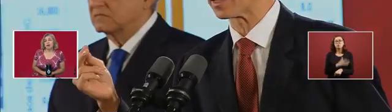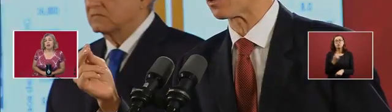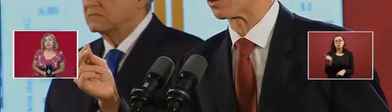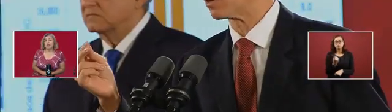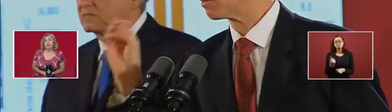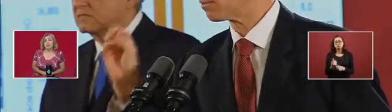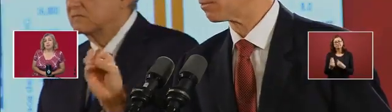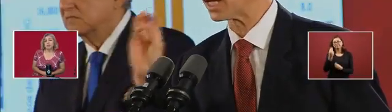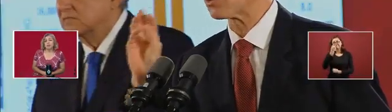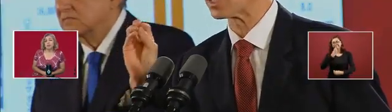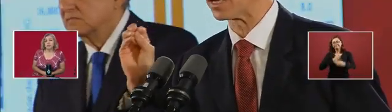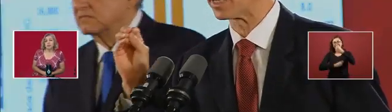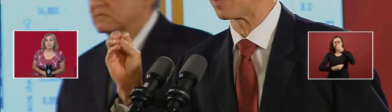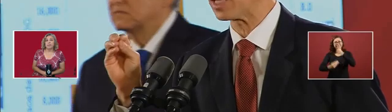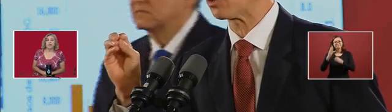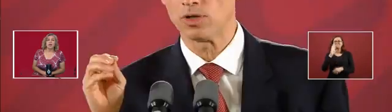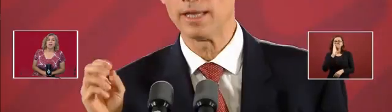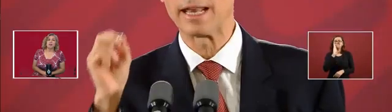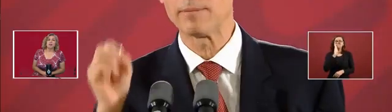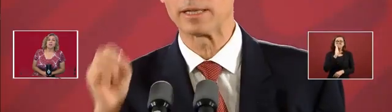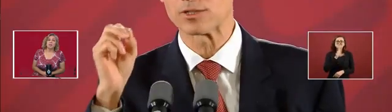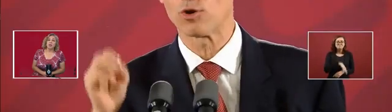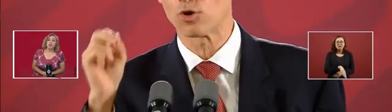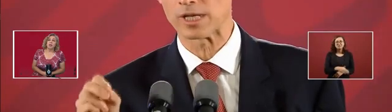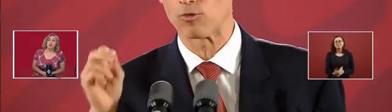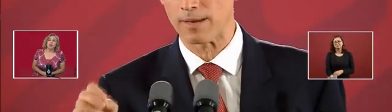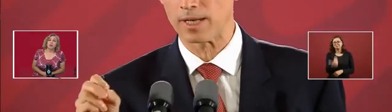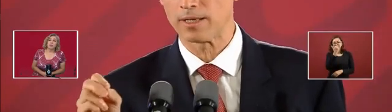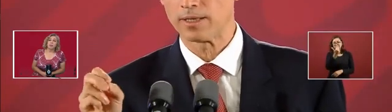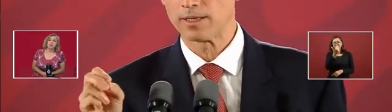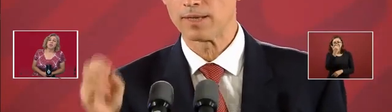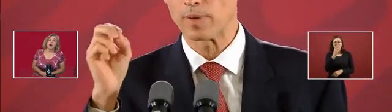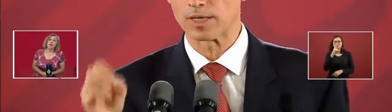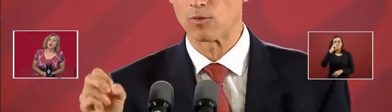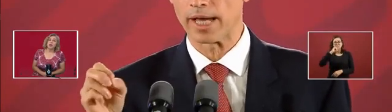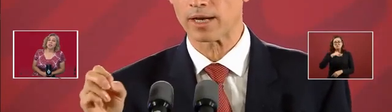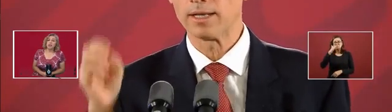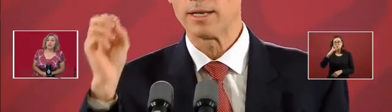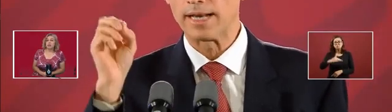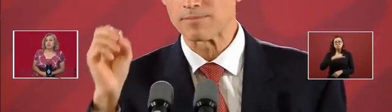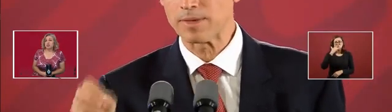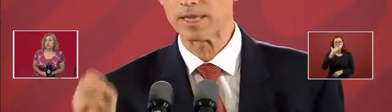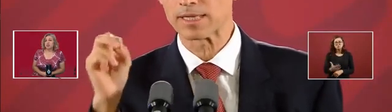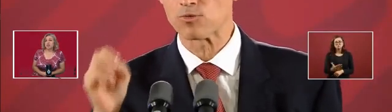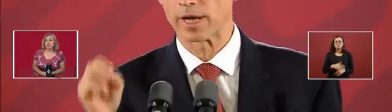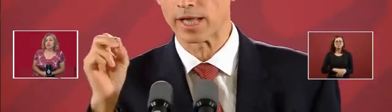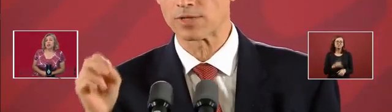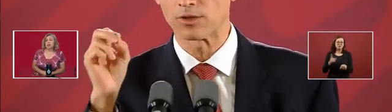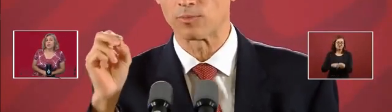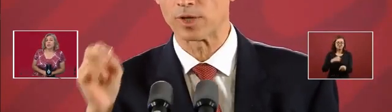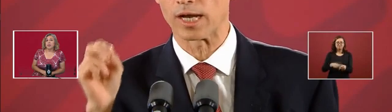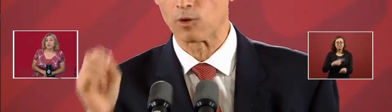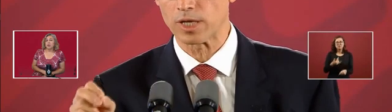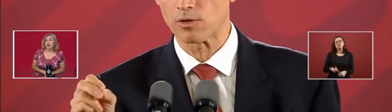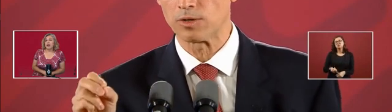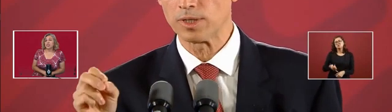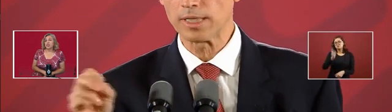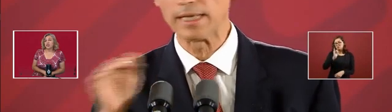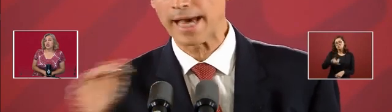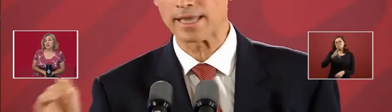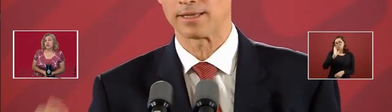that have chronic obesidad diseases, y diabetes, obesity que and son las enfermedades diabetes, de altísima which prevalencia en México have a high y prevalence